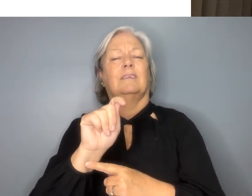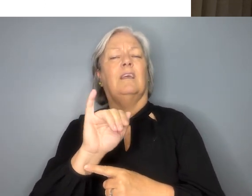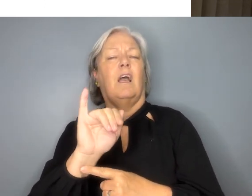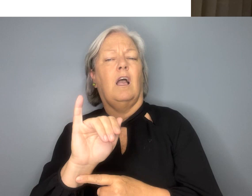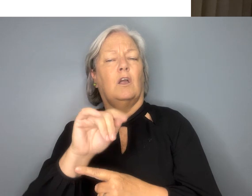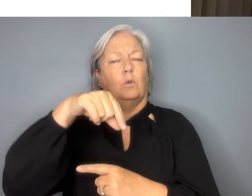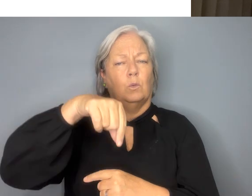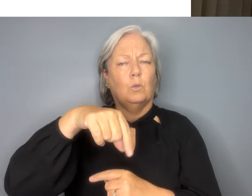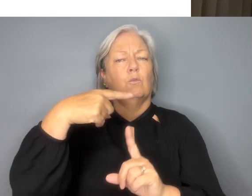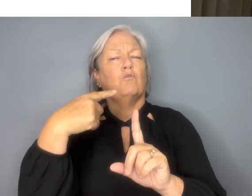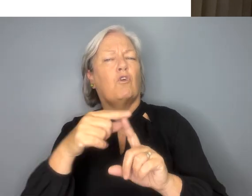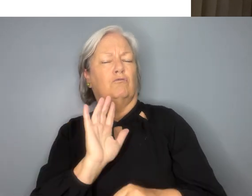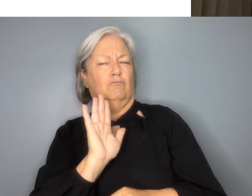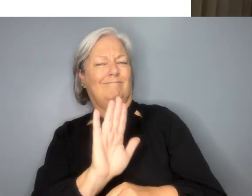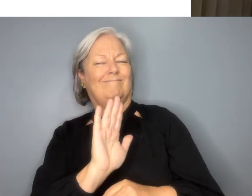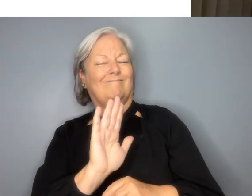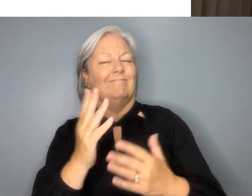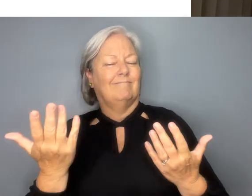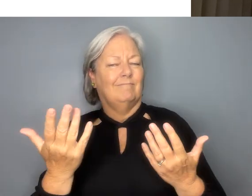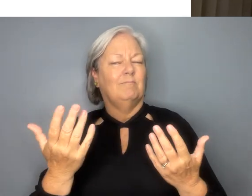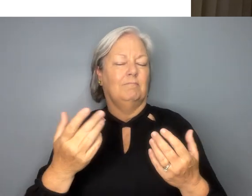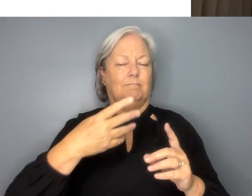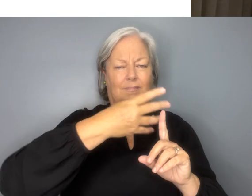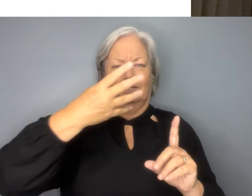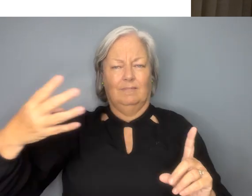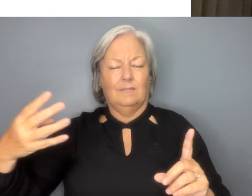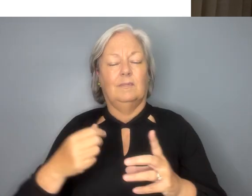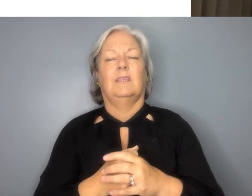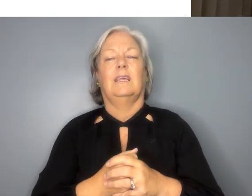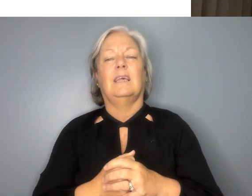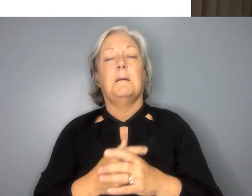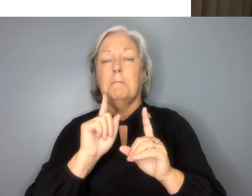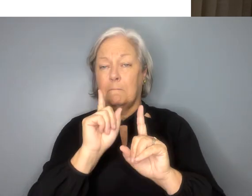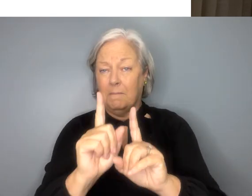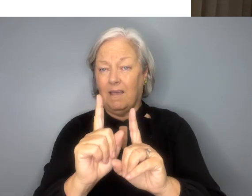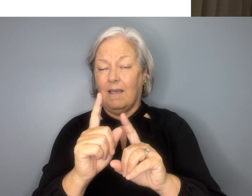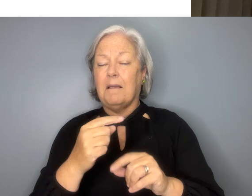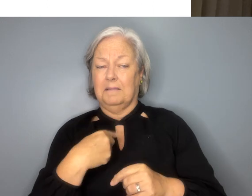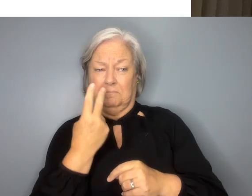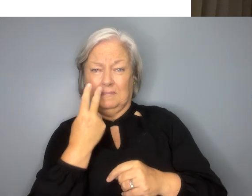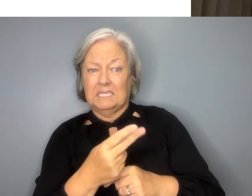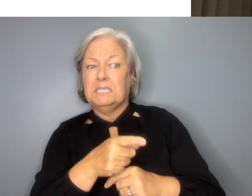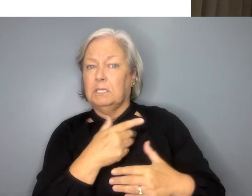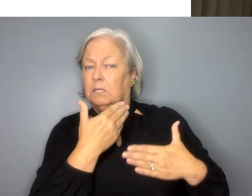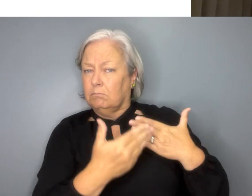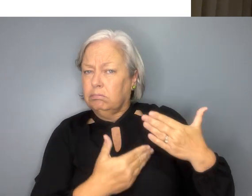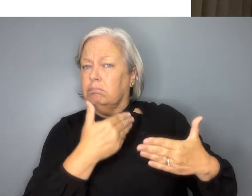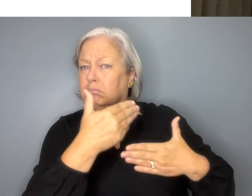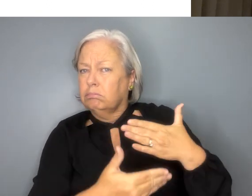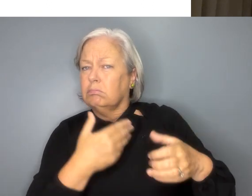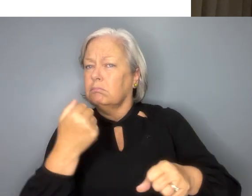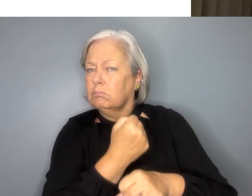LGBTIQA+ SOGI-esque issues. However, the committee has made important progress in